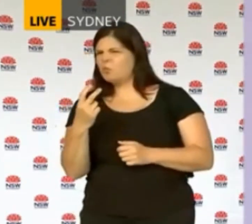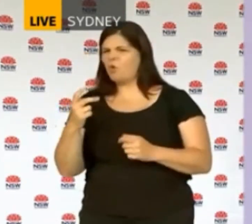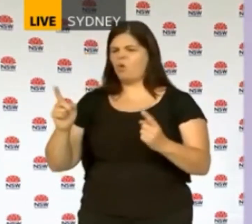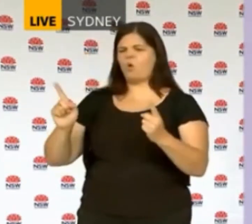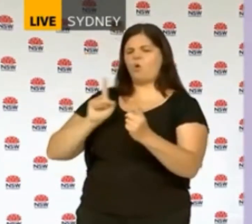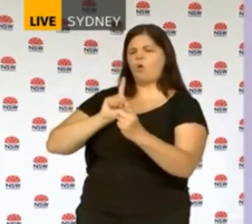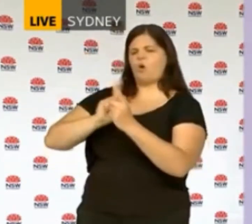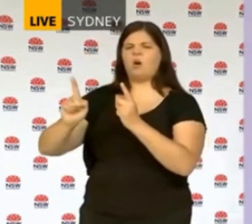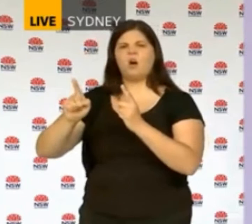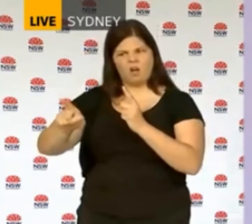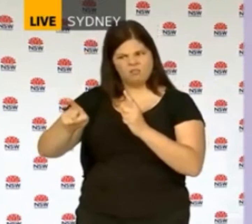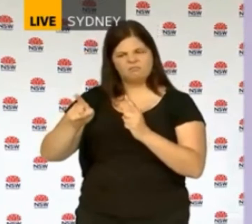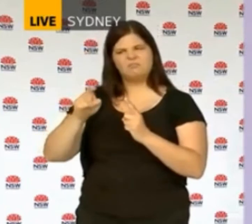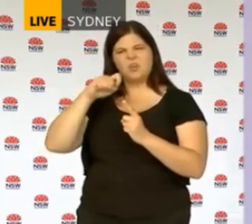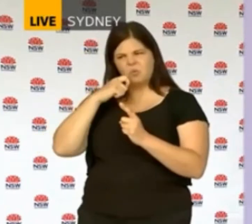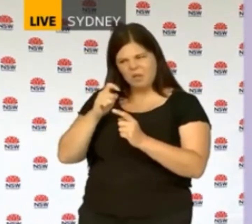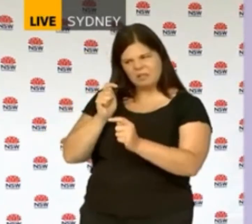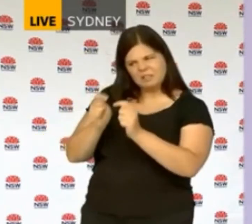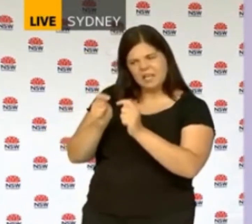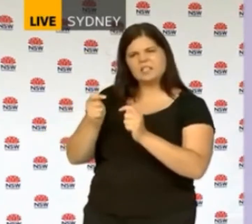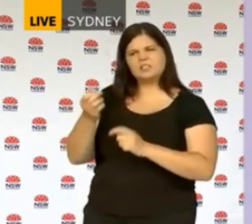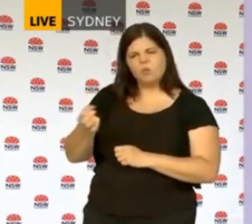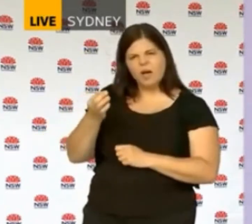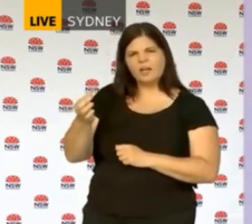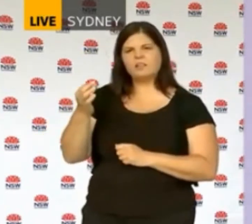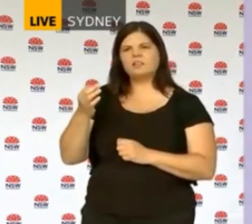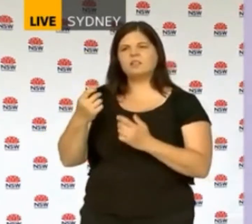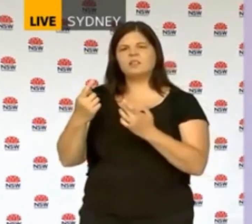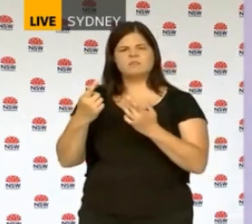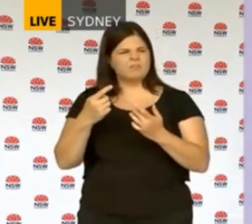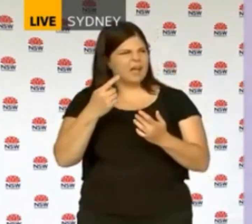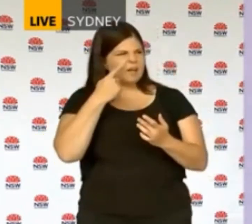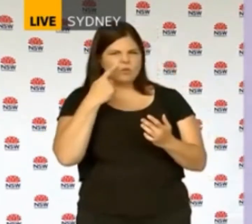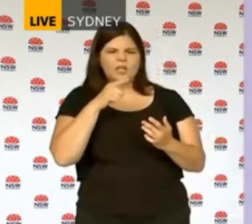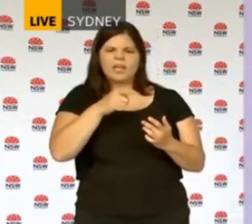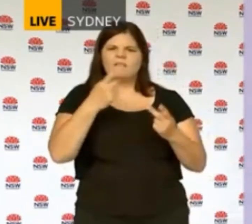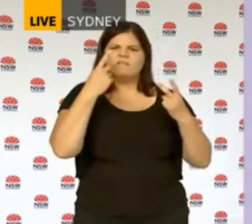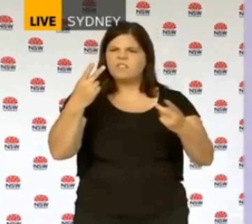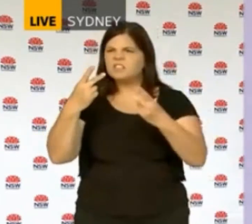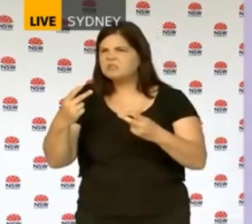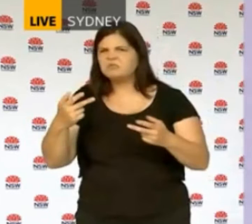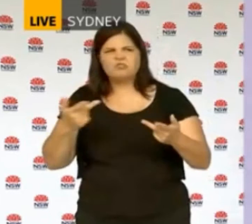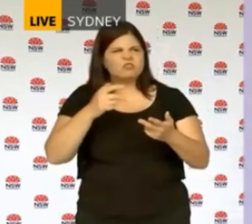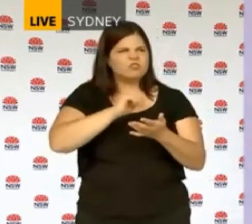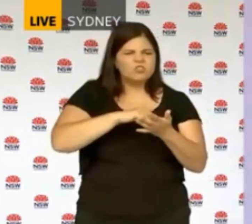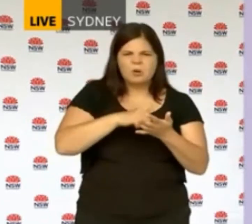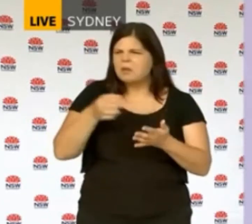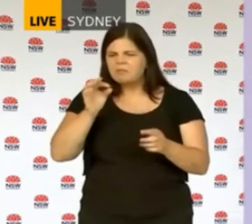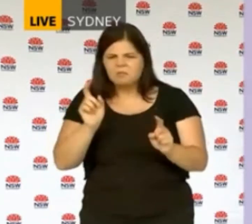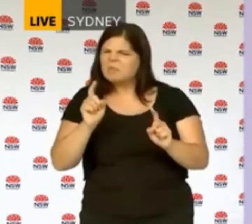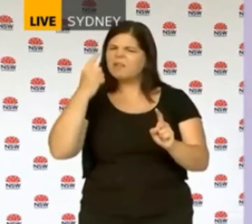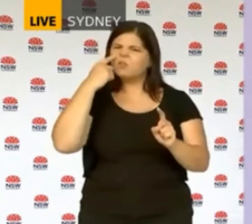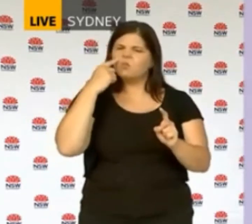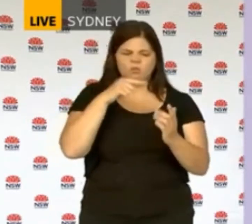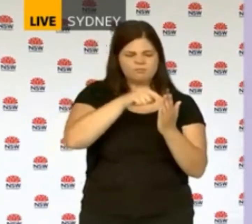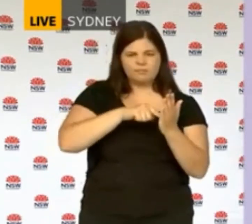have issued some additional guidance in relation to some venue information. So we've released new information on